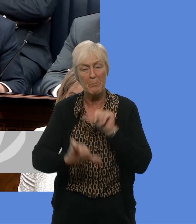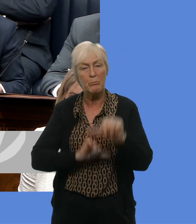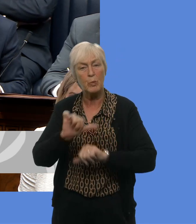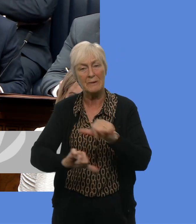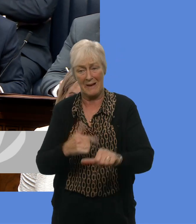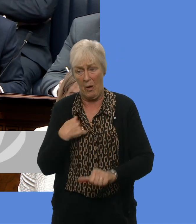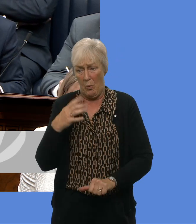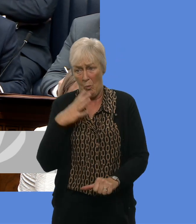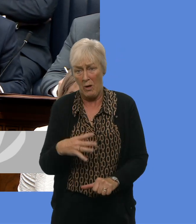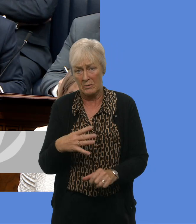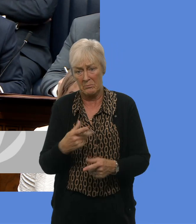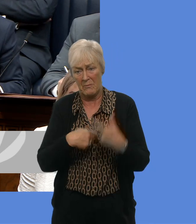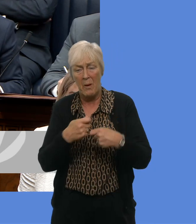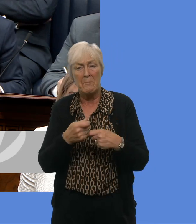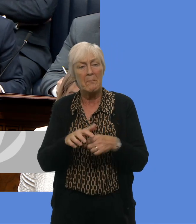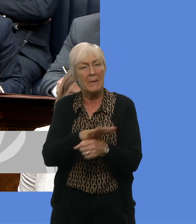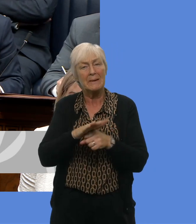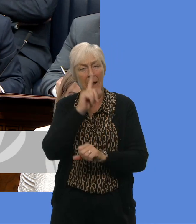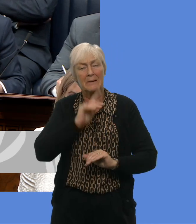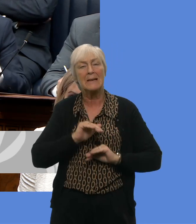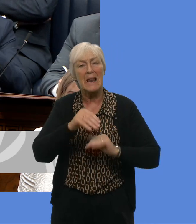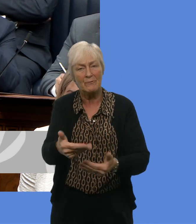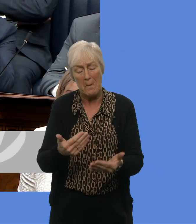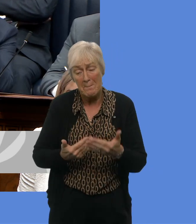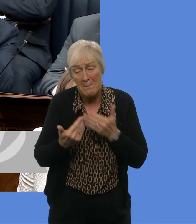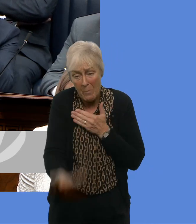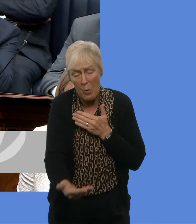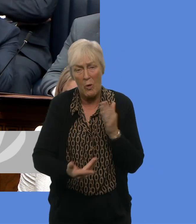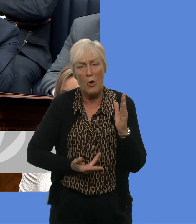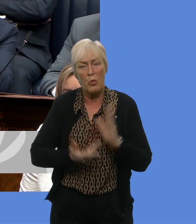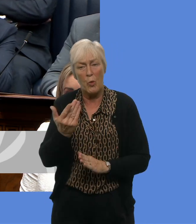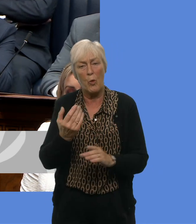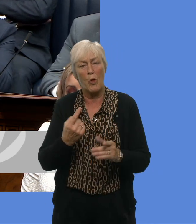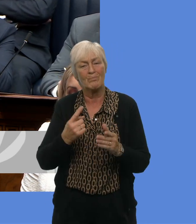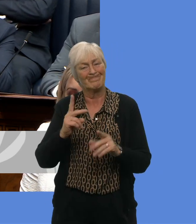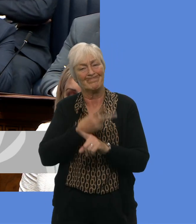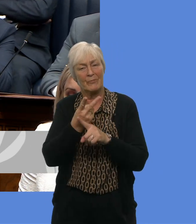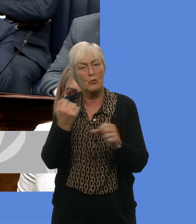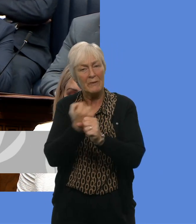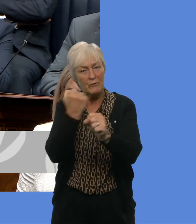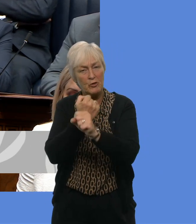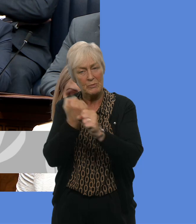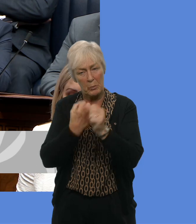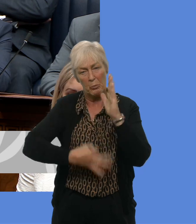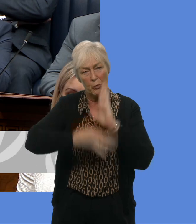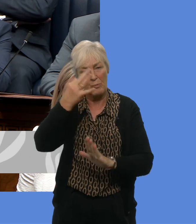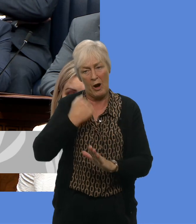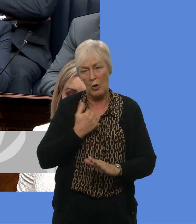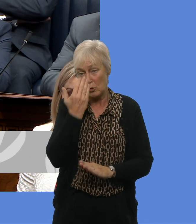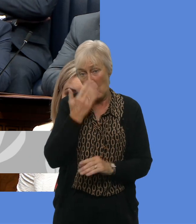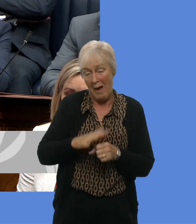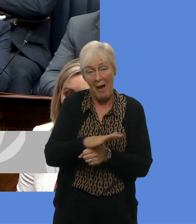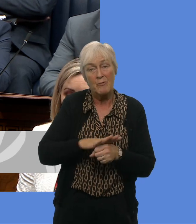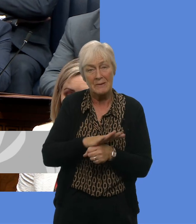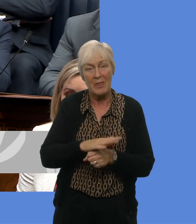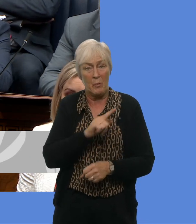much want to get to a place where we can deliver so much more by way of the refurbishment and enhancement of our school estate. That's why